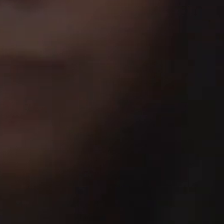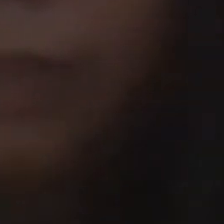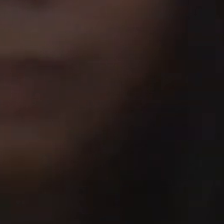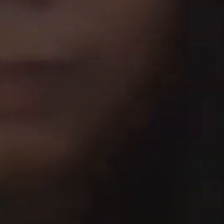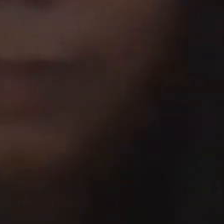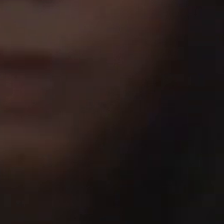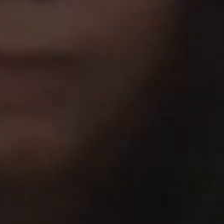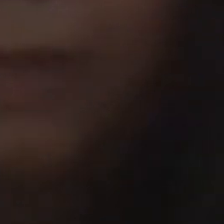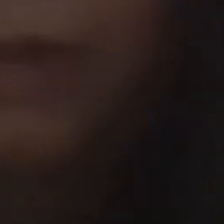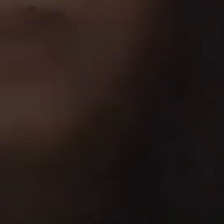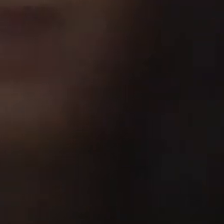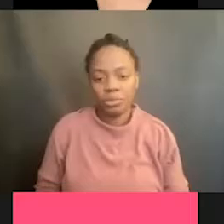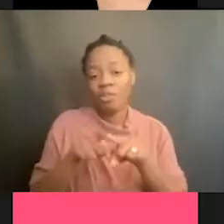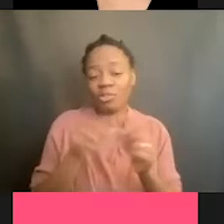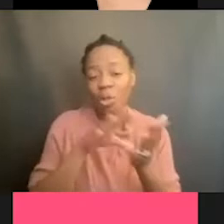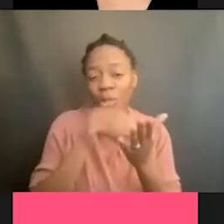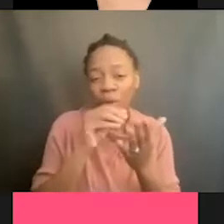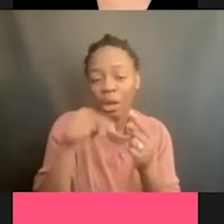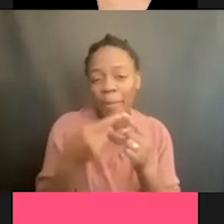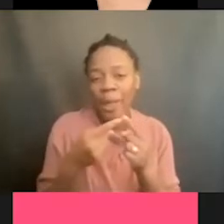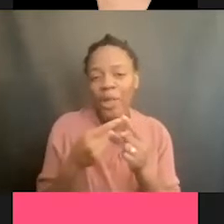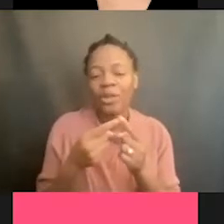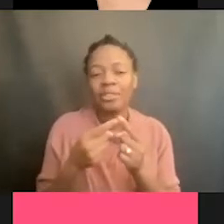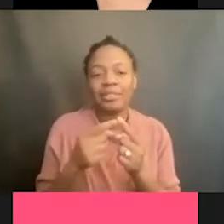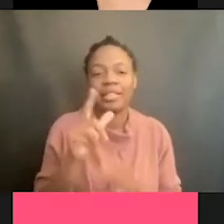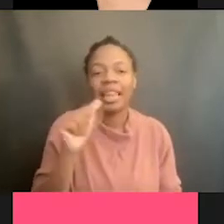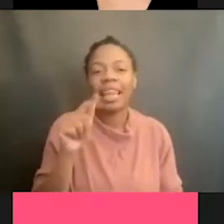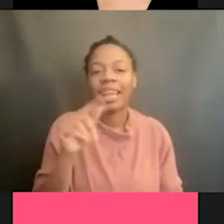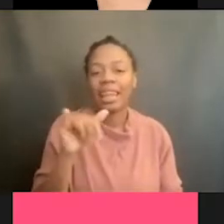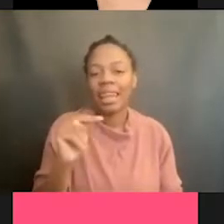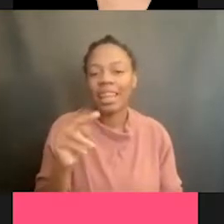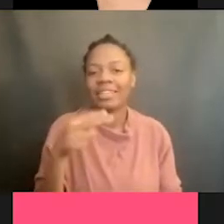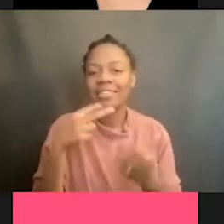And learn a little bit more about some Latin dances.